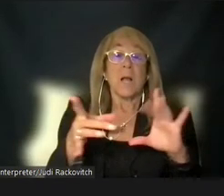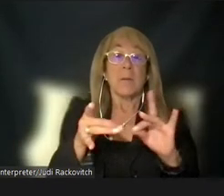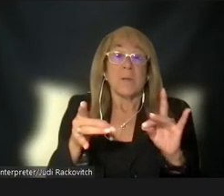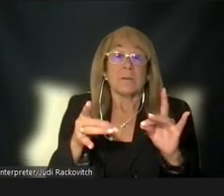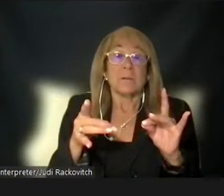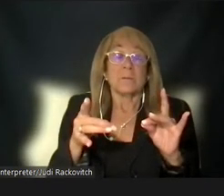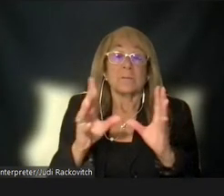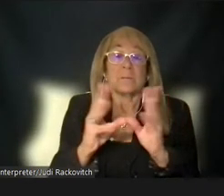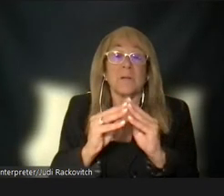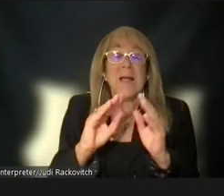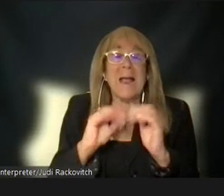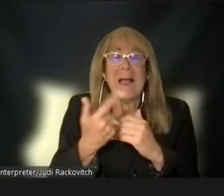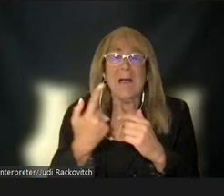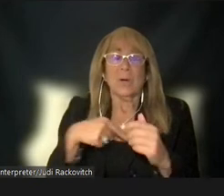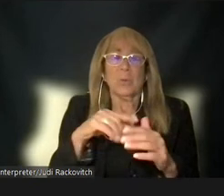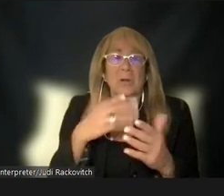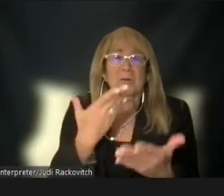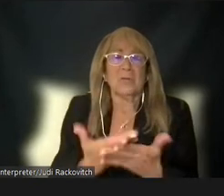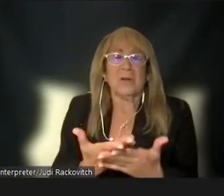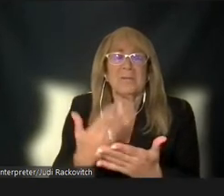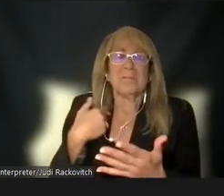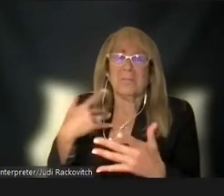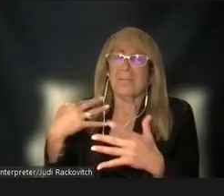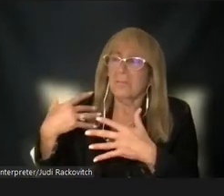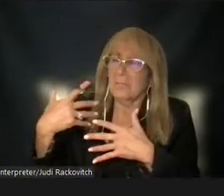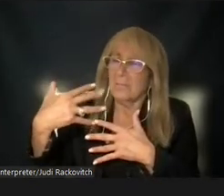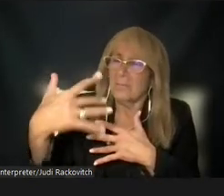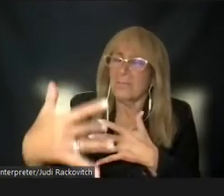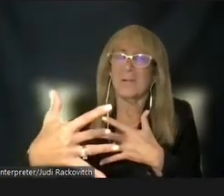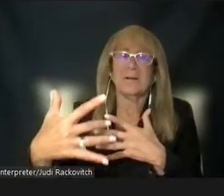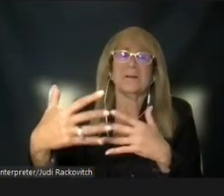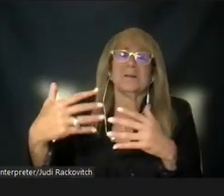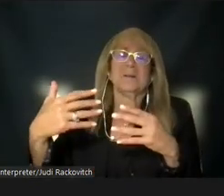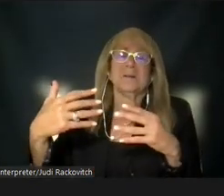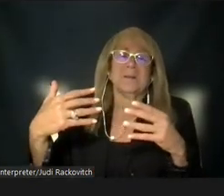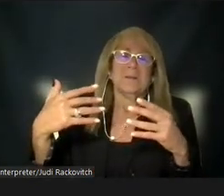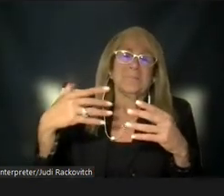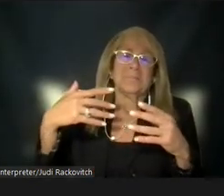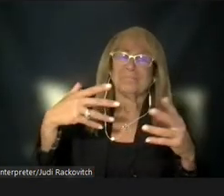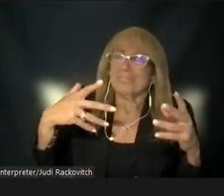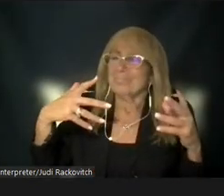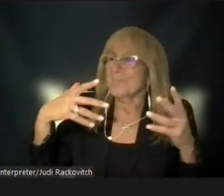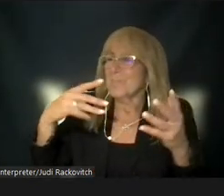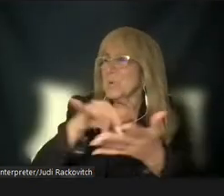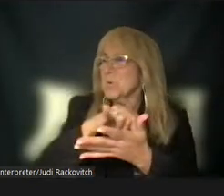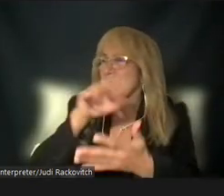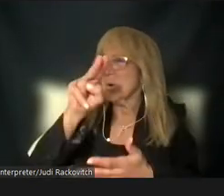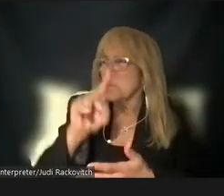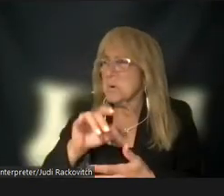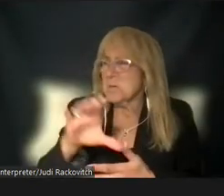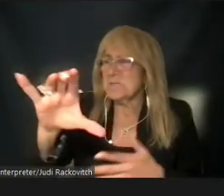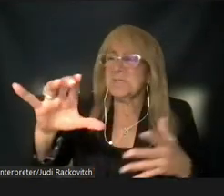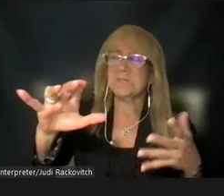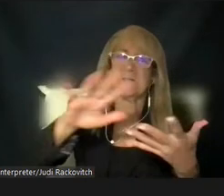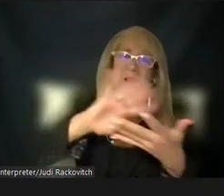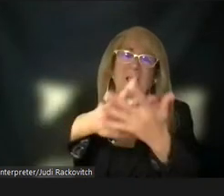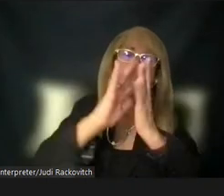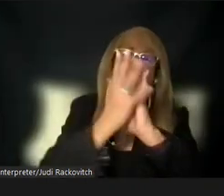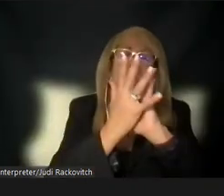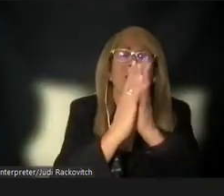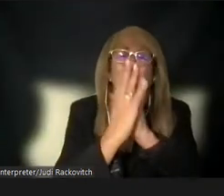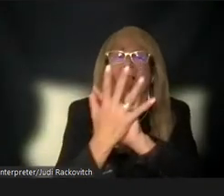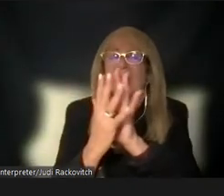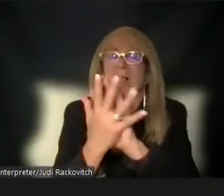So how did we get here? There's been a decade of congestion. Congestion in New York City has consistently ranked among the worst in the United States.